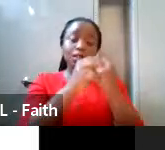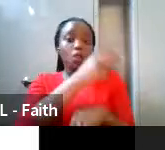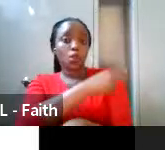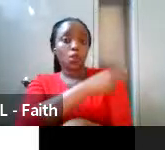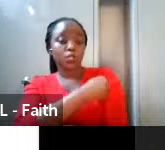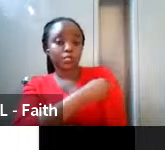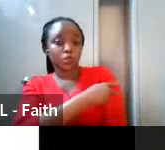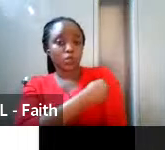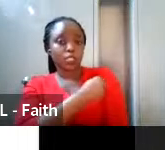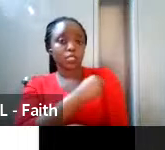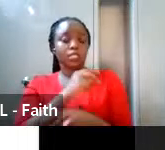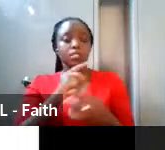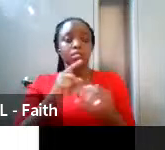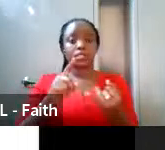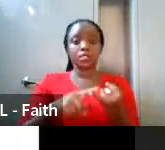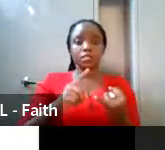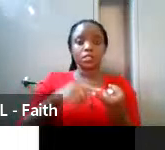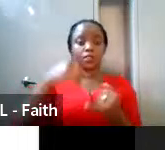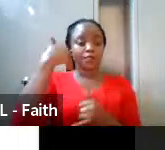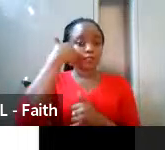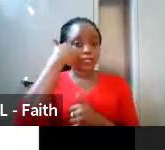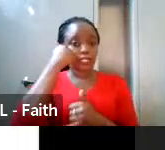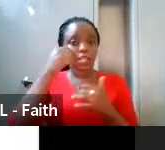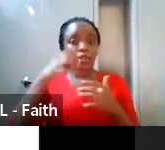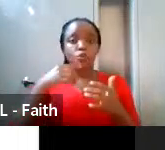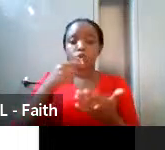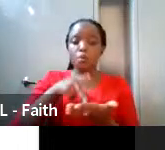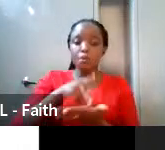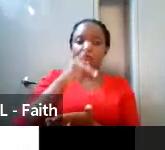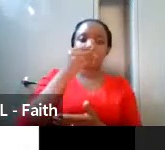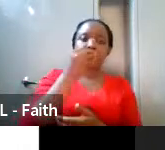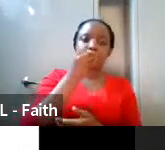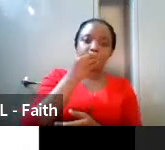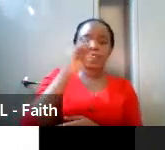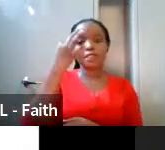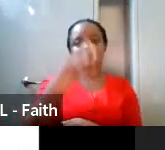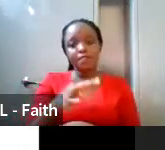hospitals for patients who buy food like vegetables and